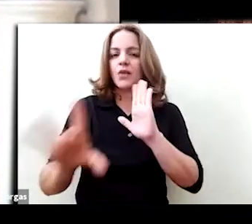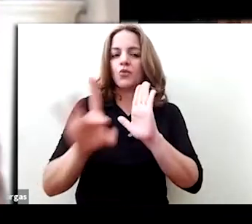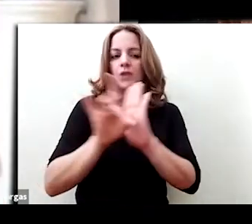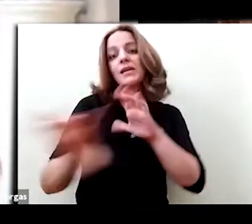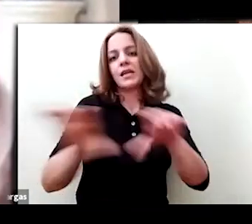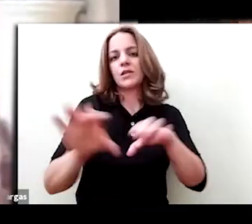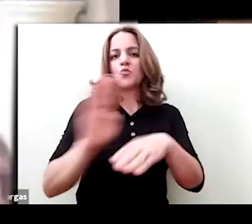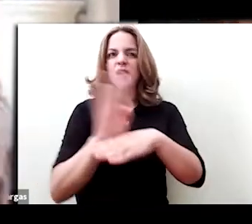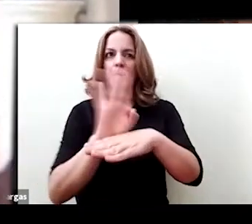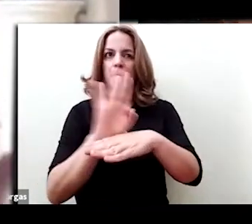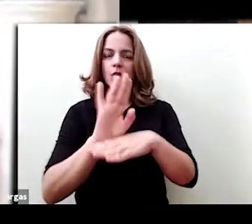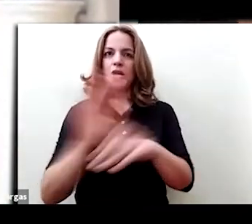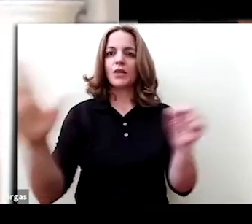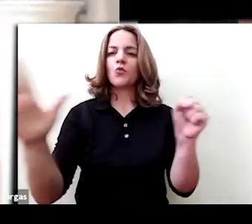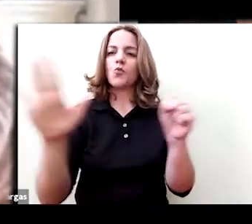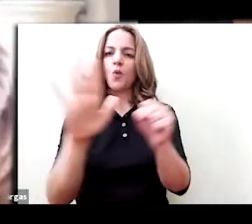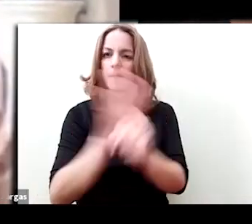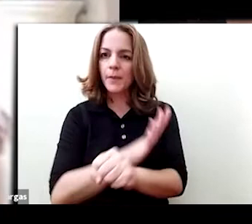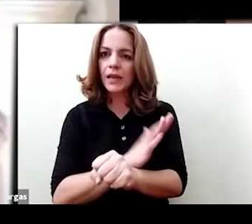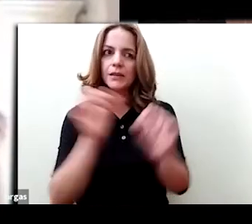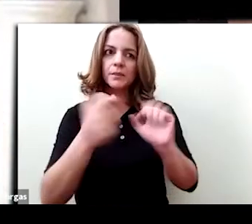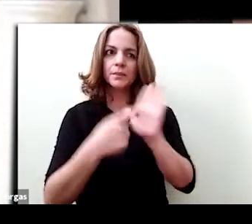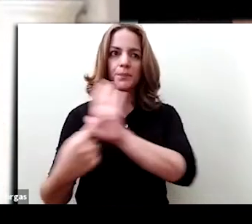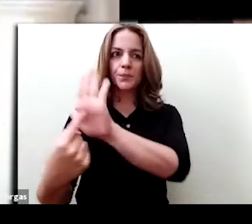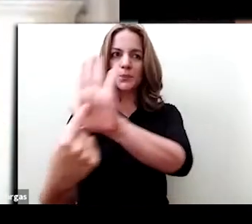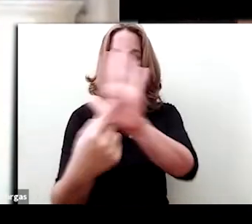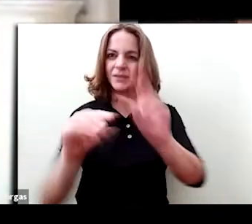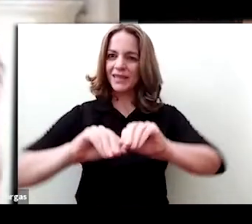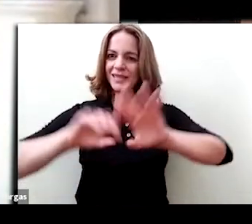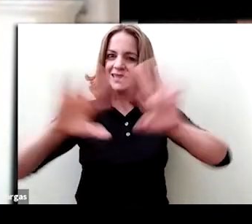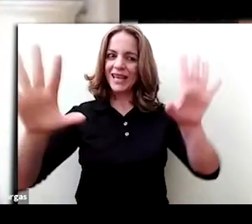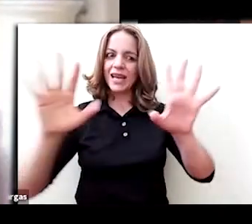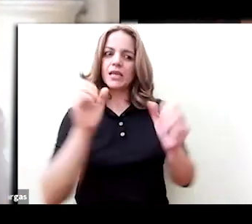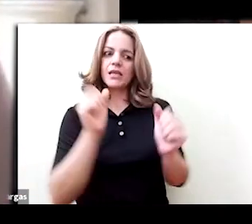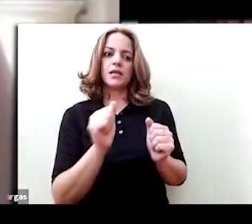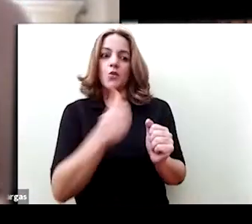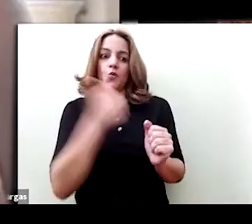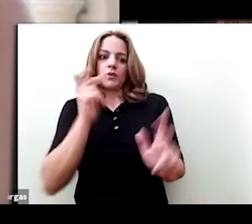and put them and make them available for anyone to see, make them available at Centro, make them